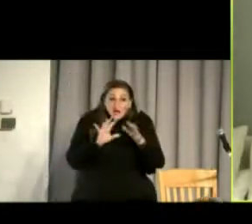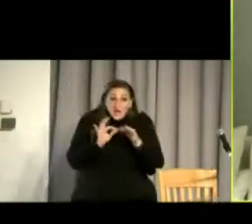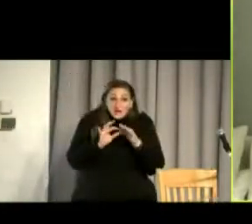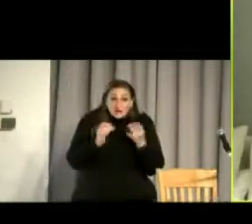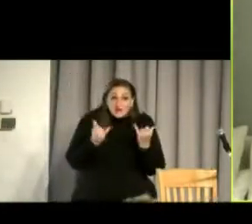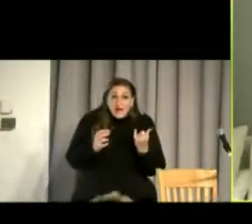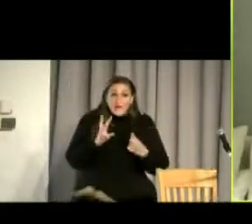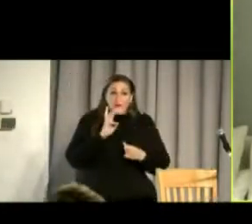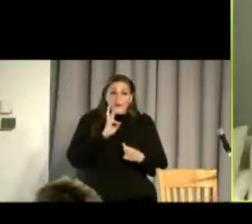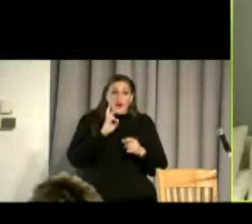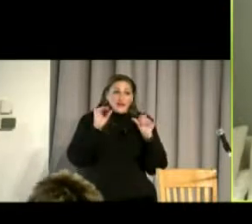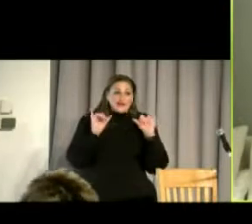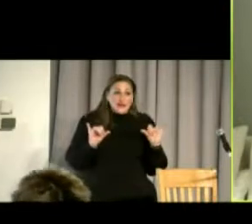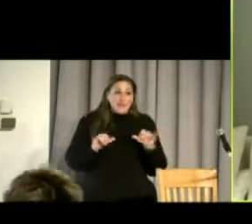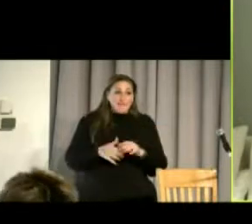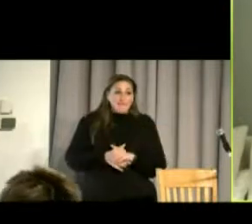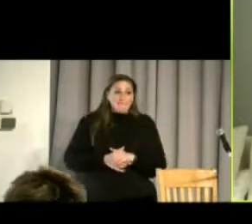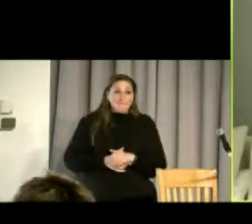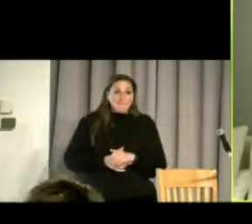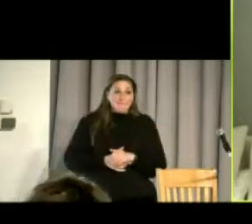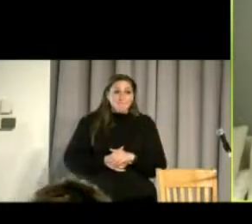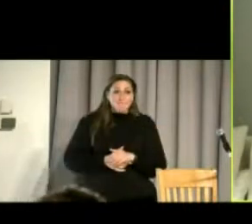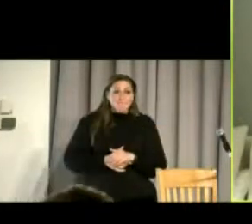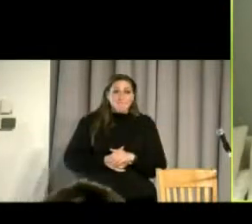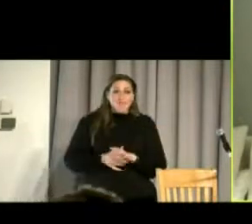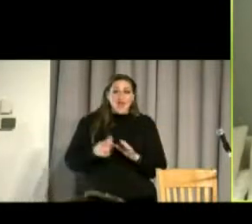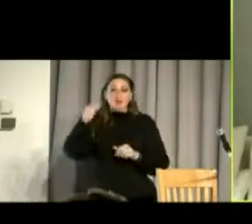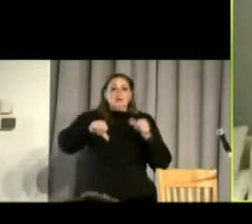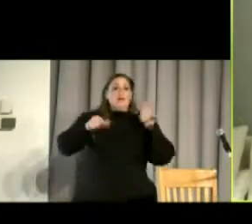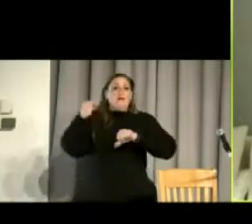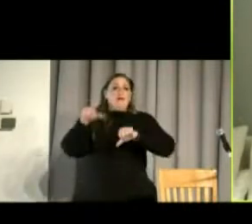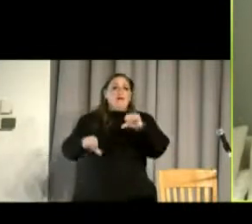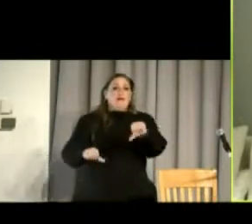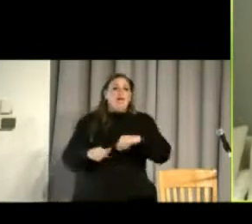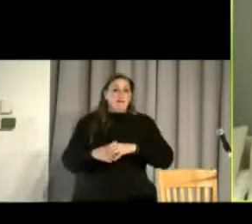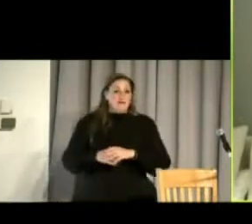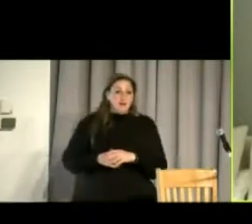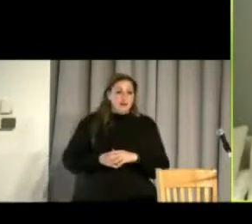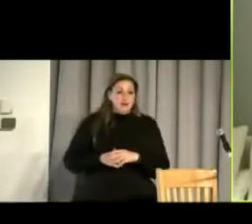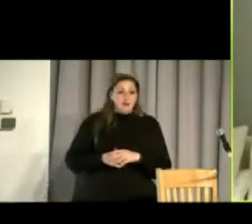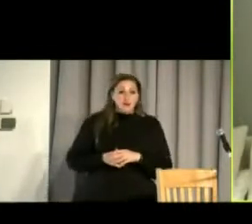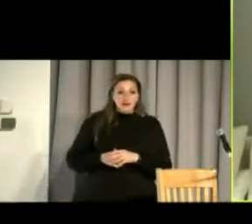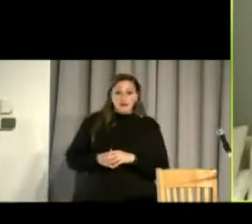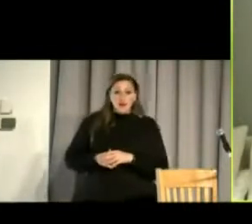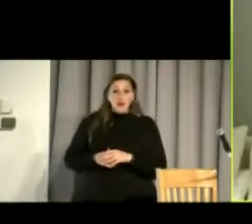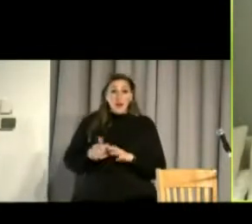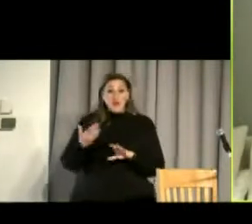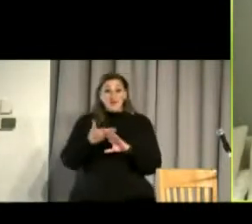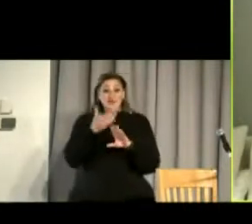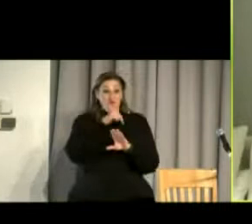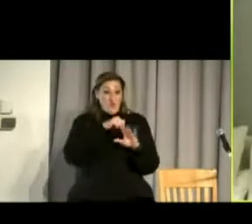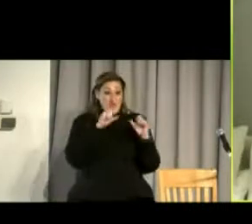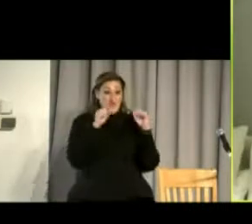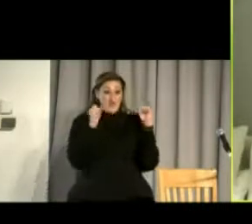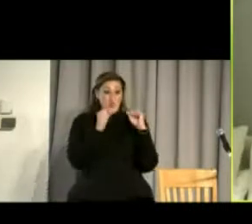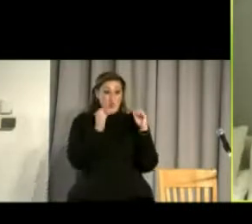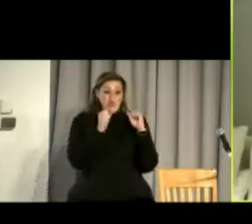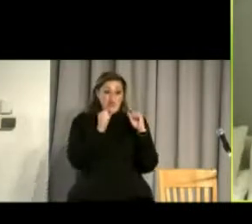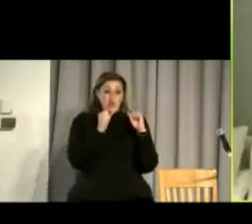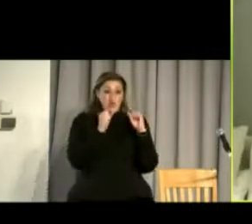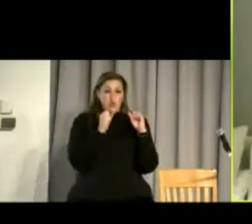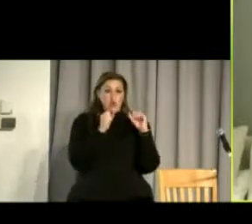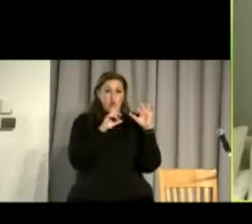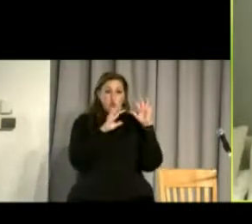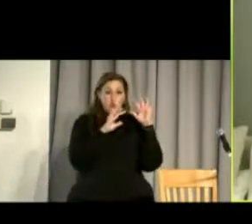water infrastructure. And were denied. Right before this winter storm, this Arctic blast